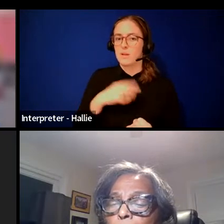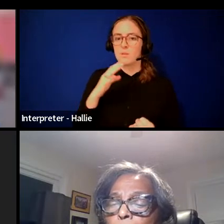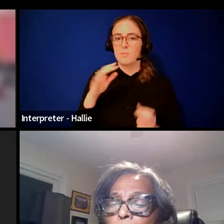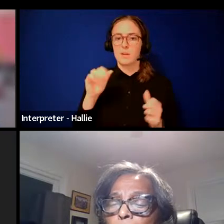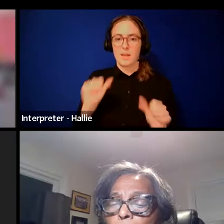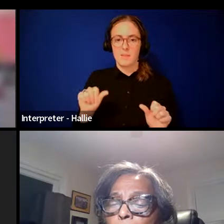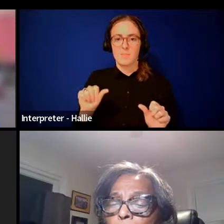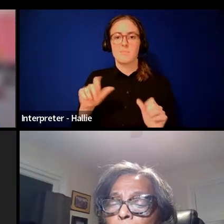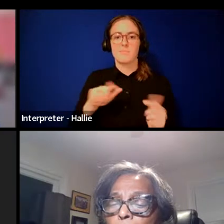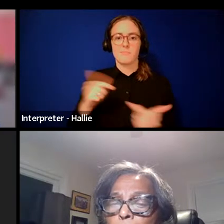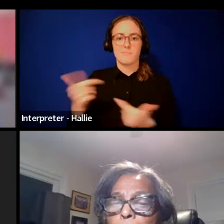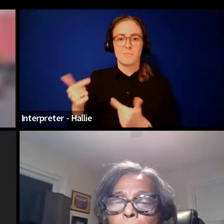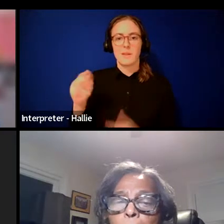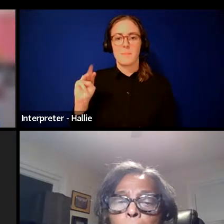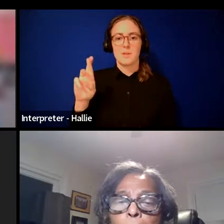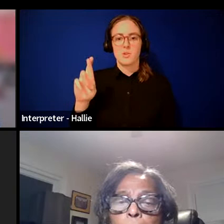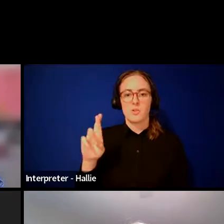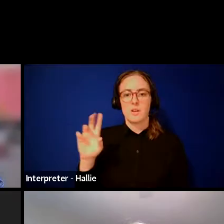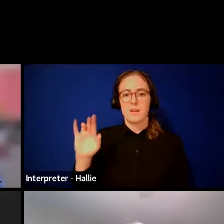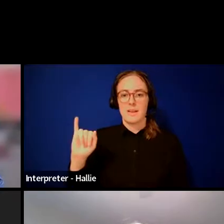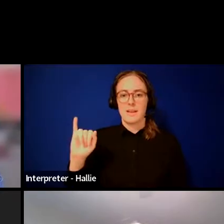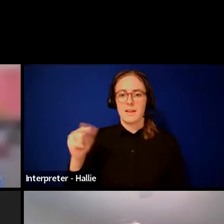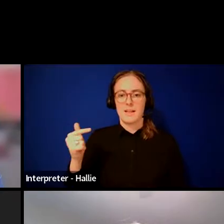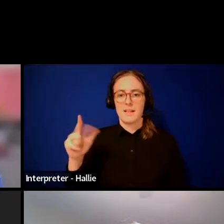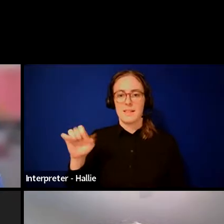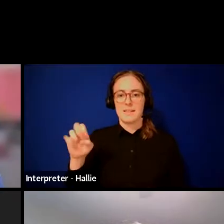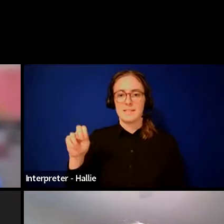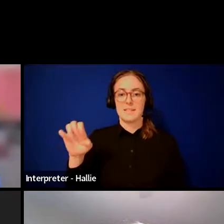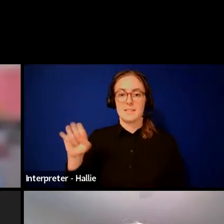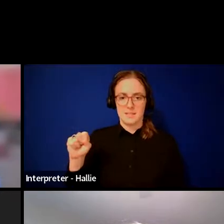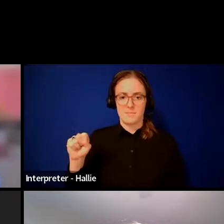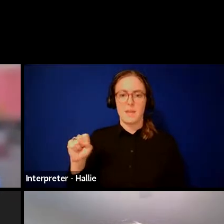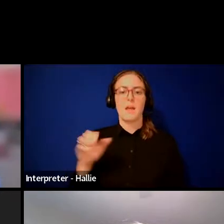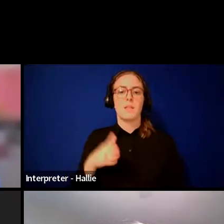Mr. Iglesias present, and then we'll let you go ahead.